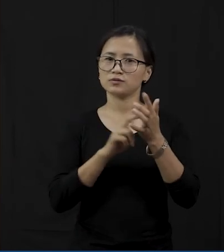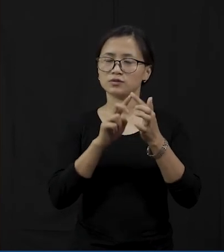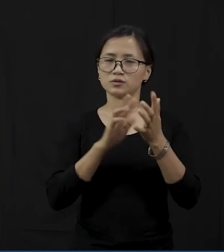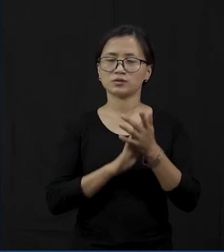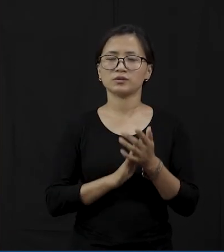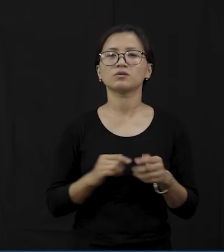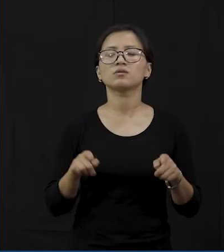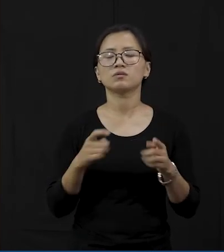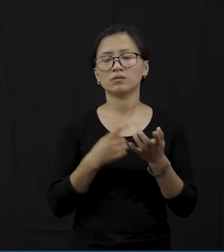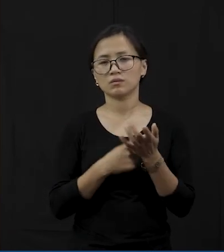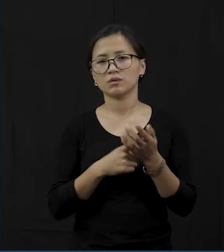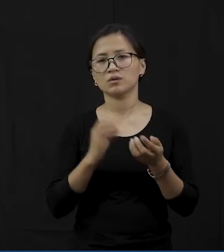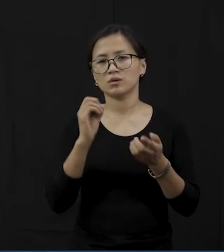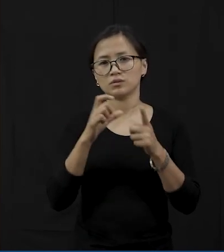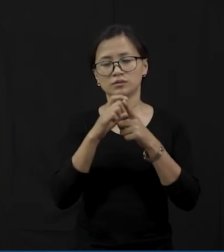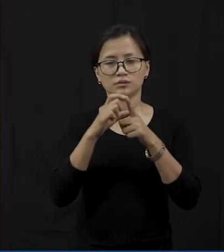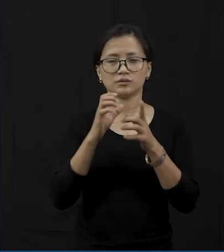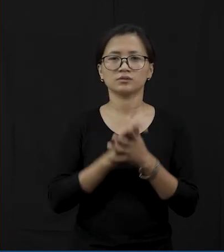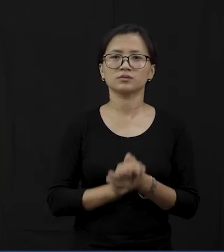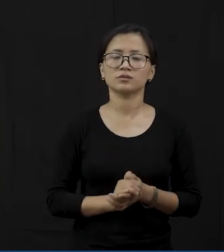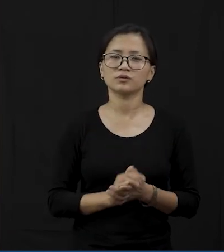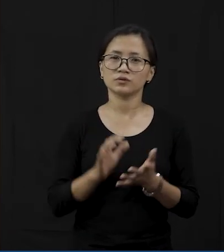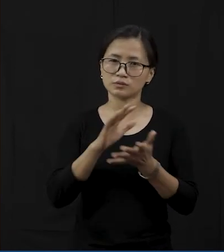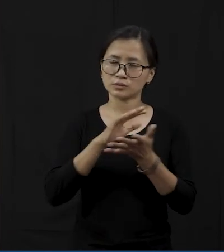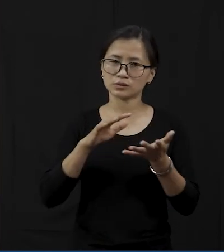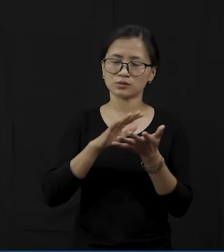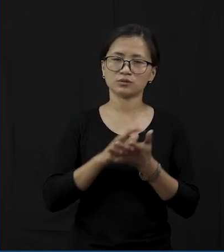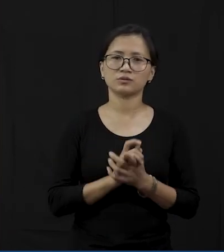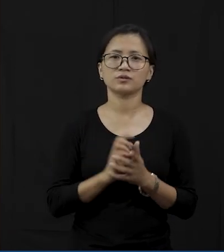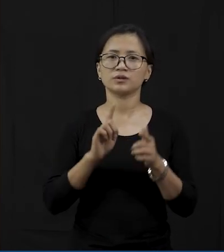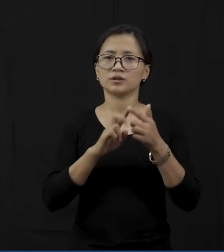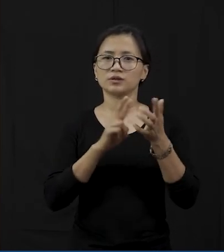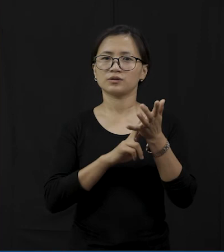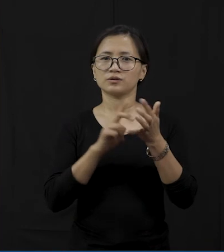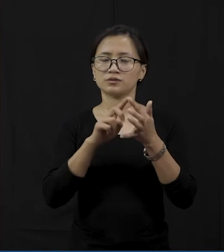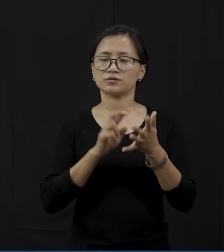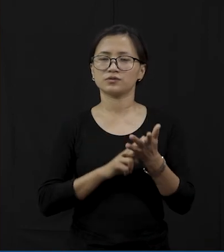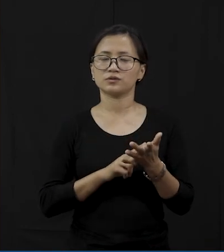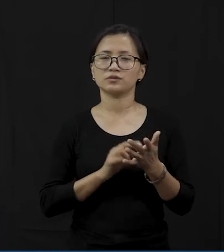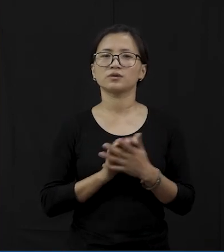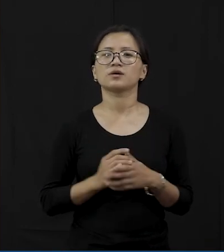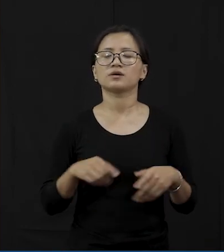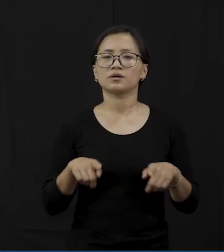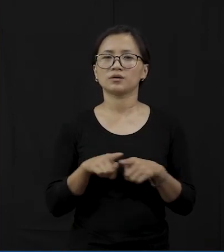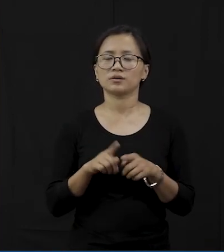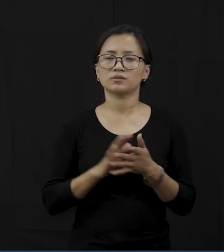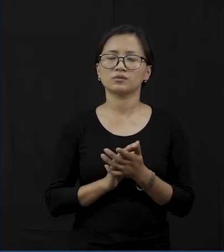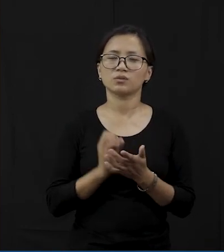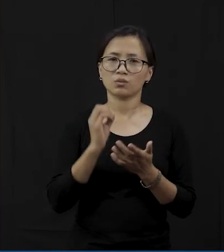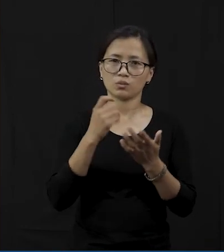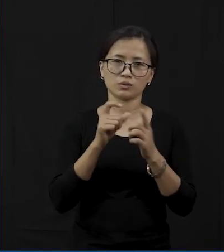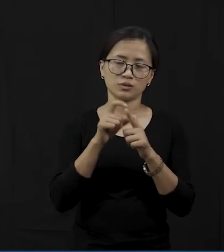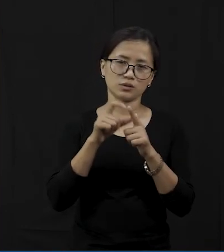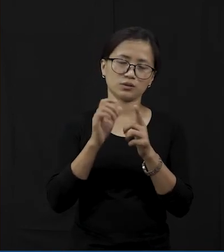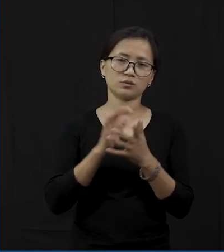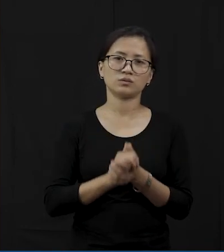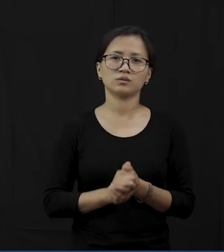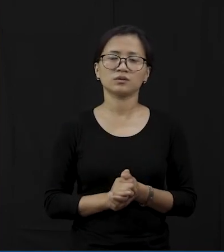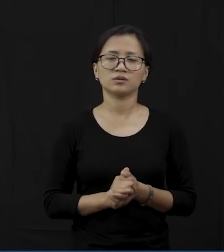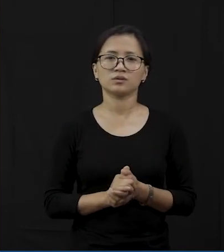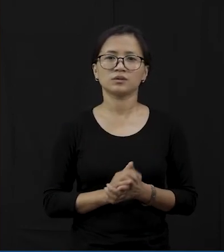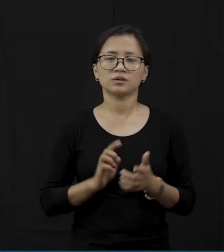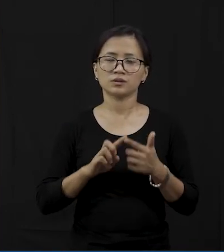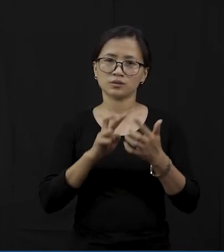odd, right? But here we are going to take a mixture of even and an odd. Okay. So here,